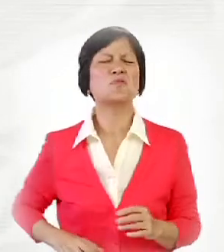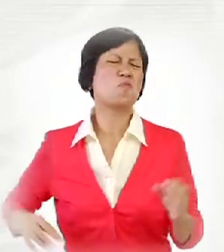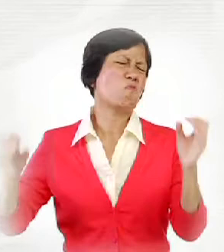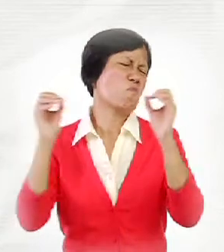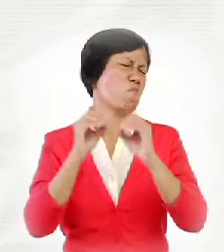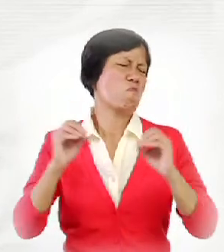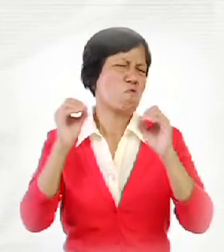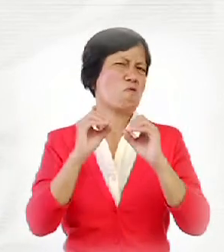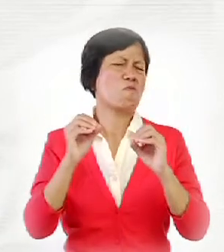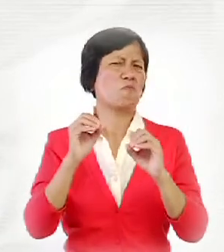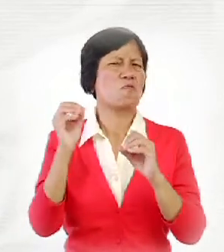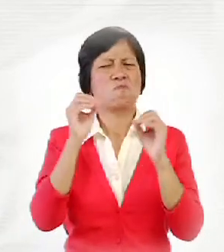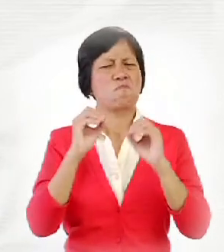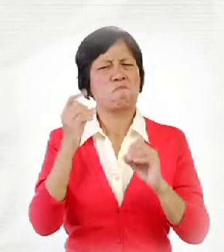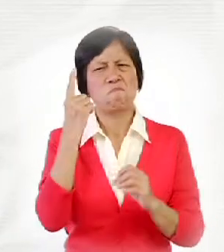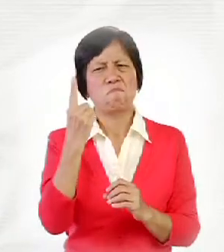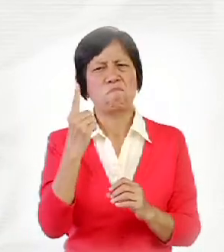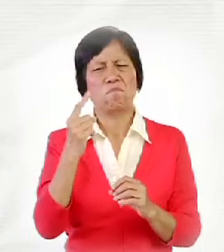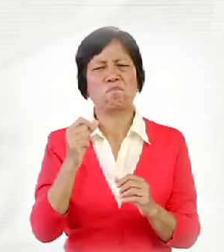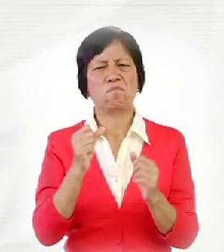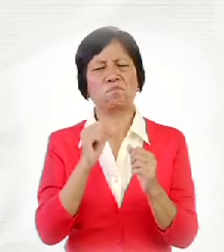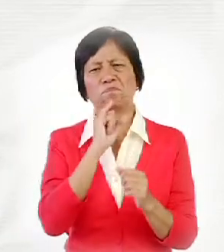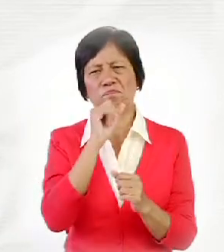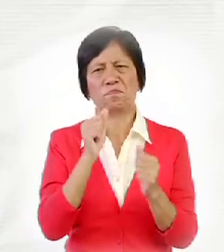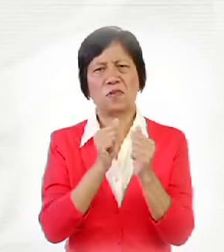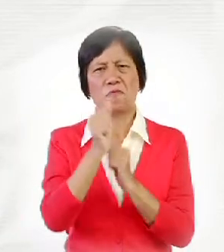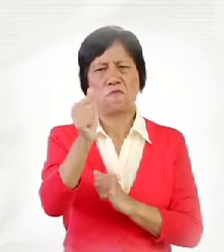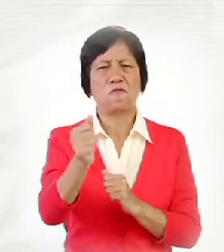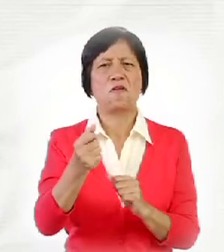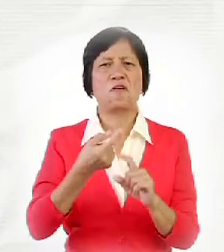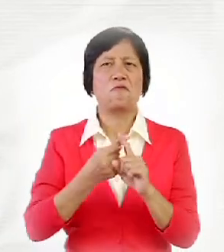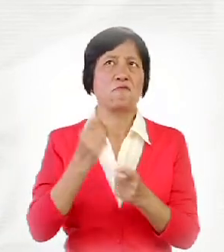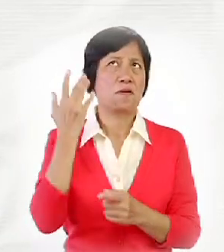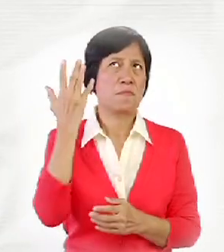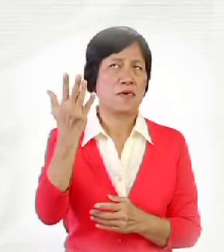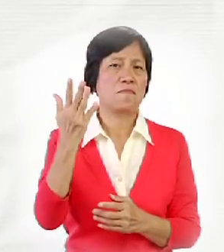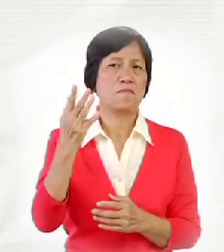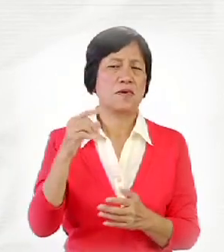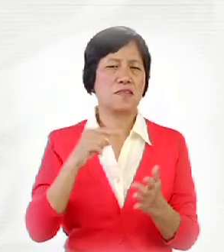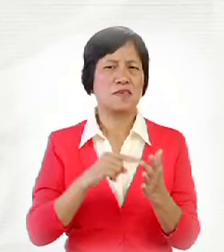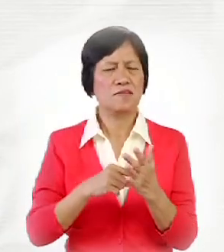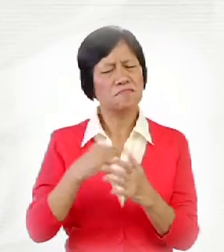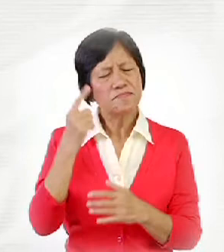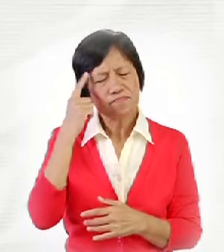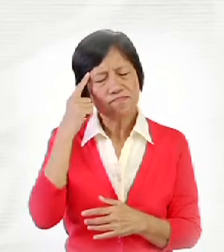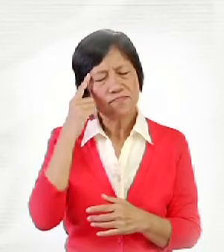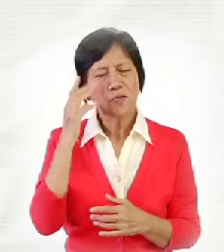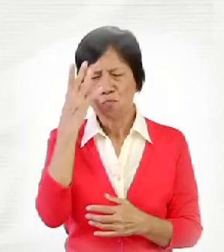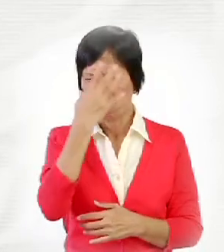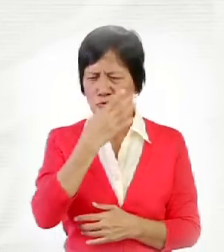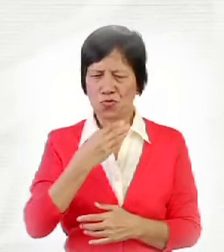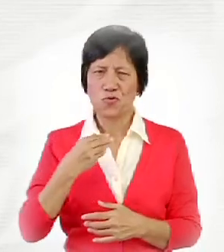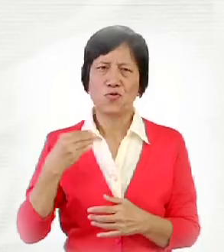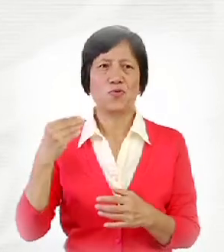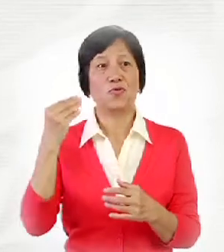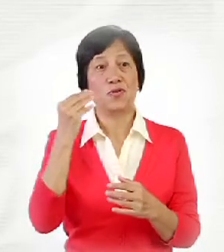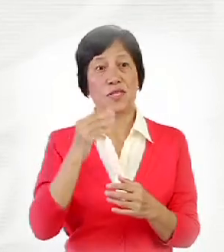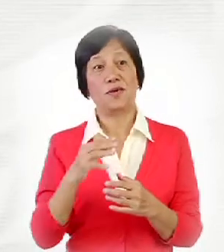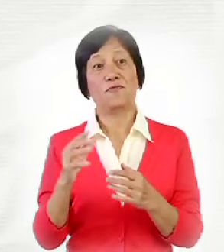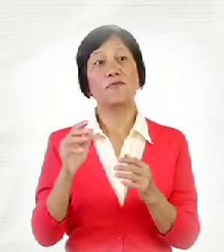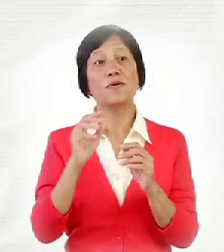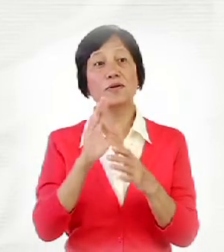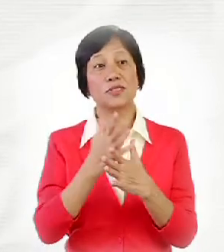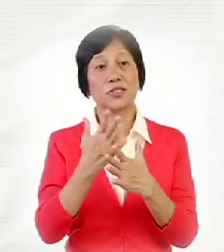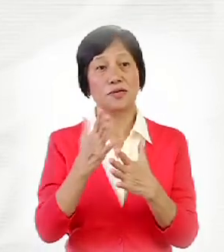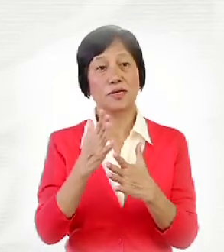nothing, no one is far from me. This, I think, is a beautiful combination. In the